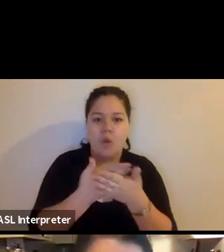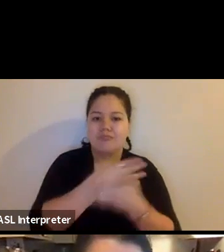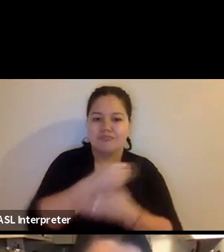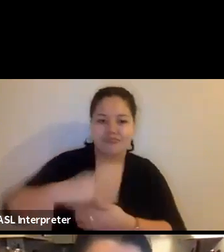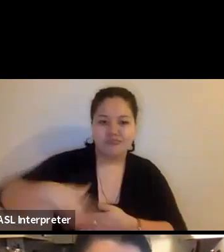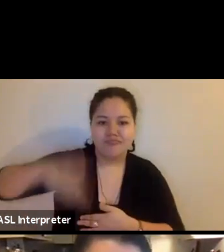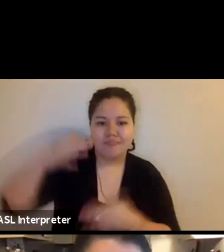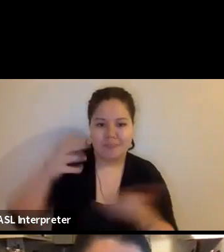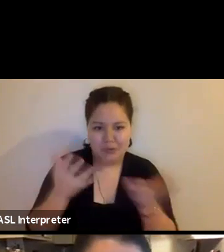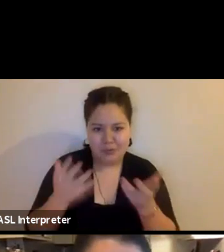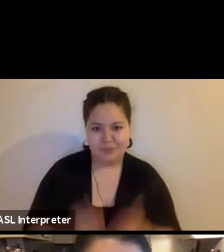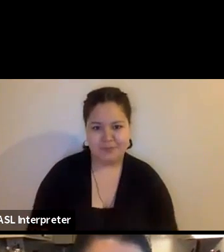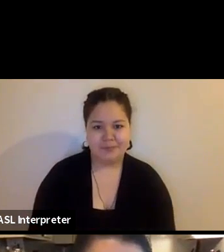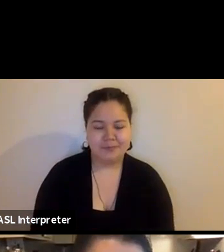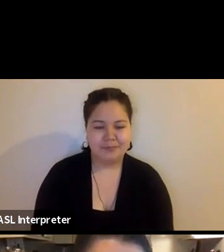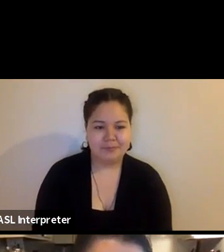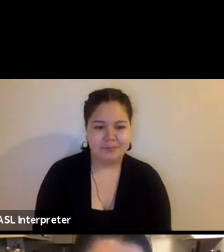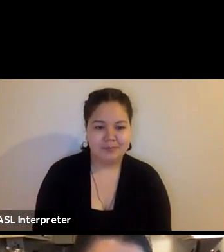Let's see,